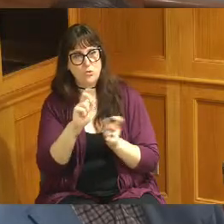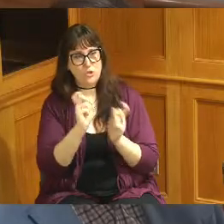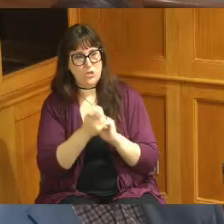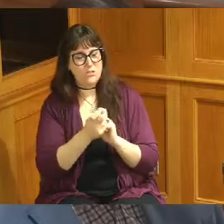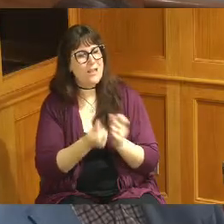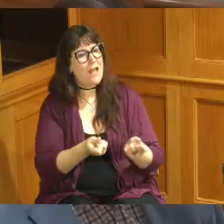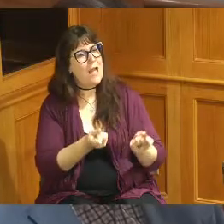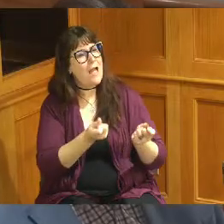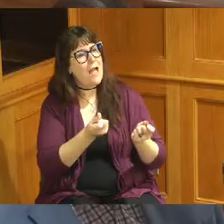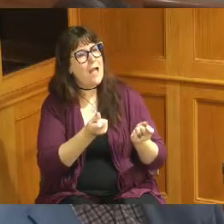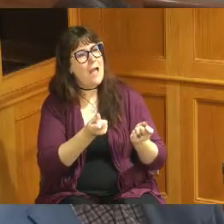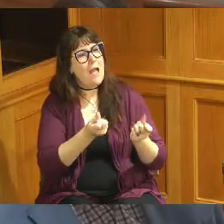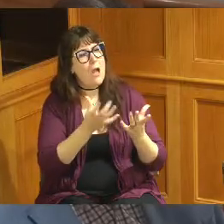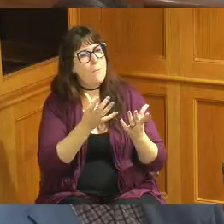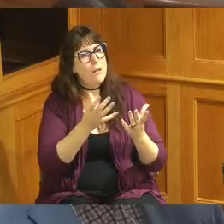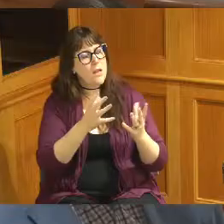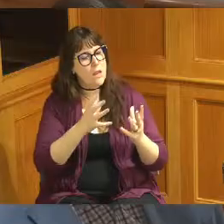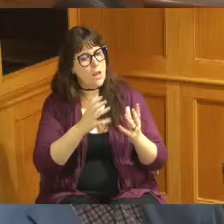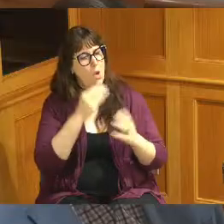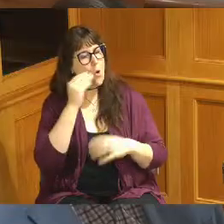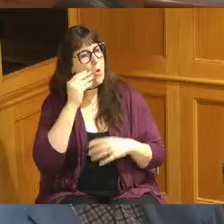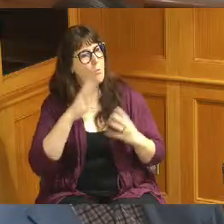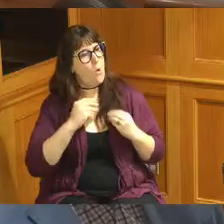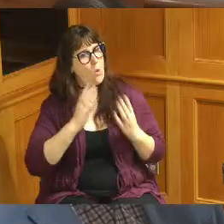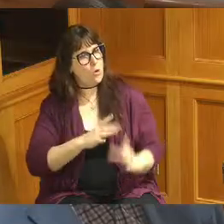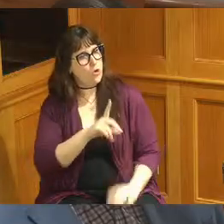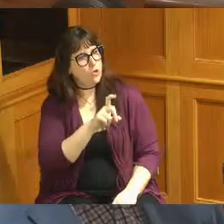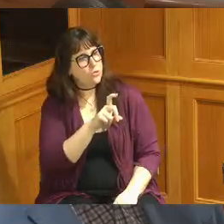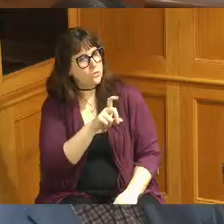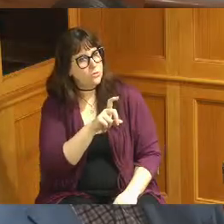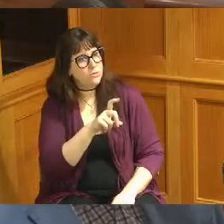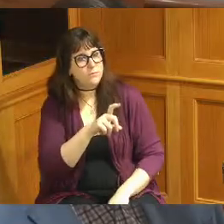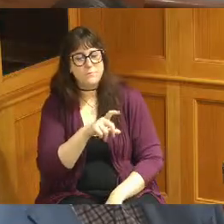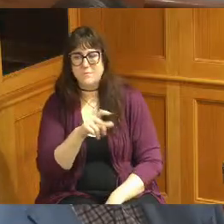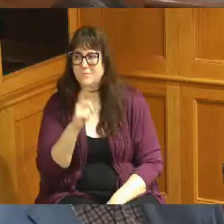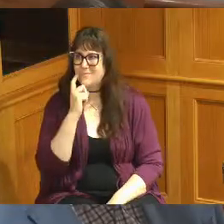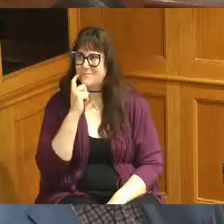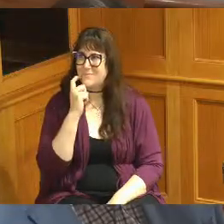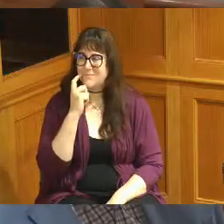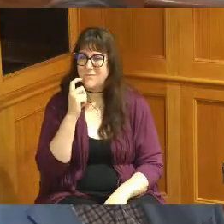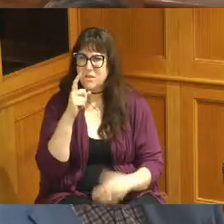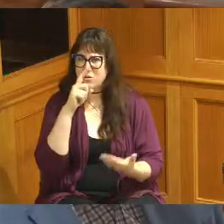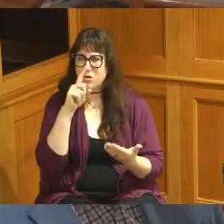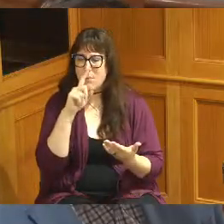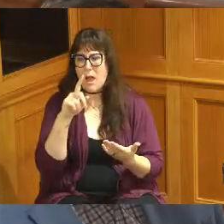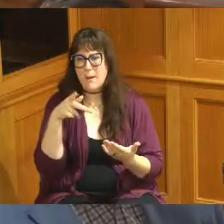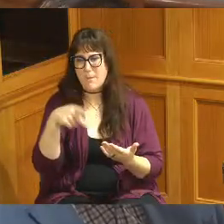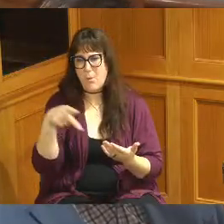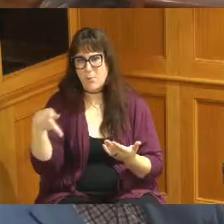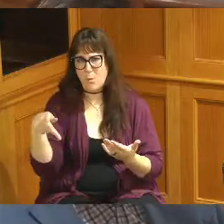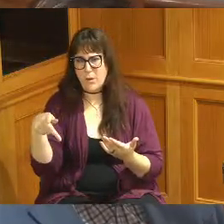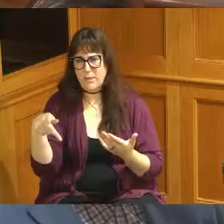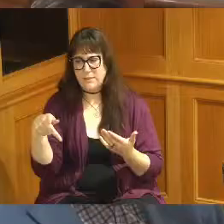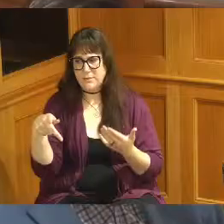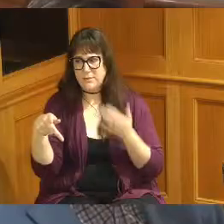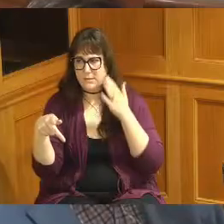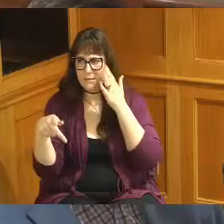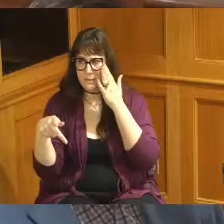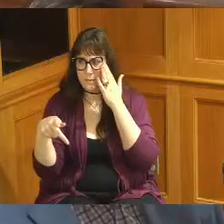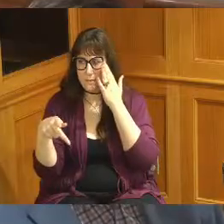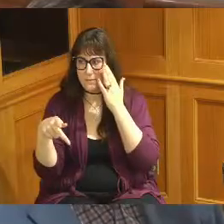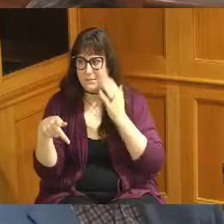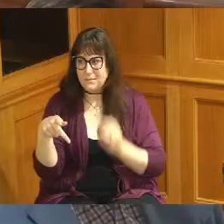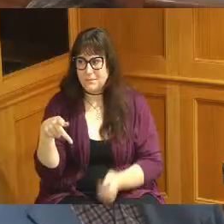many homeowners are we talking about? This is, I don't know if you could bring the PowerPoint back up. There is a city map. This